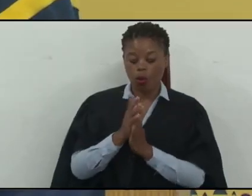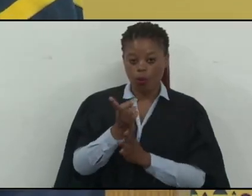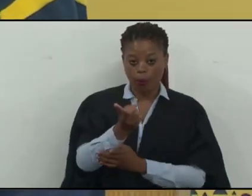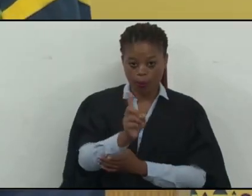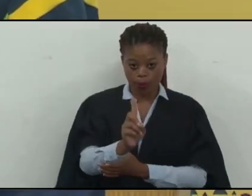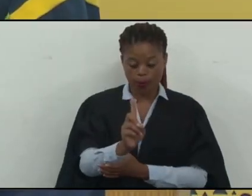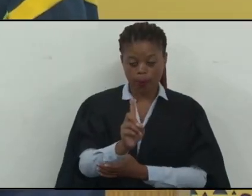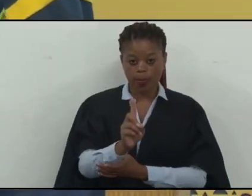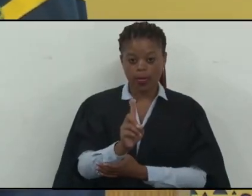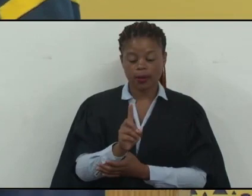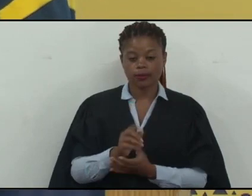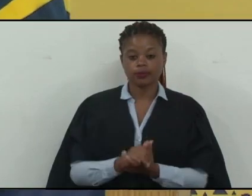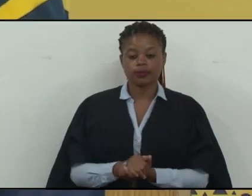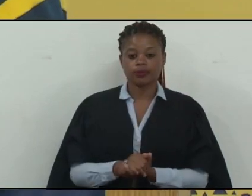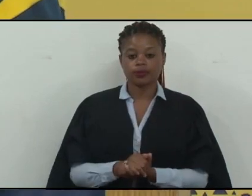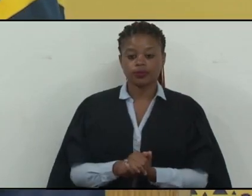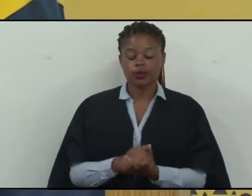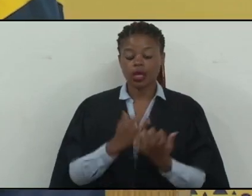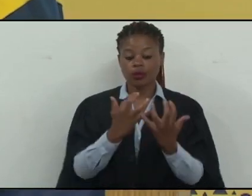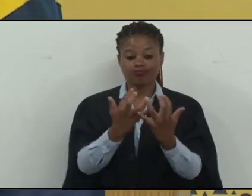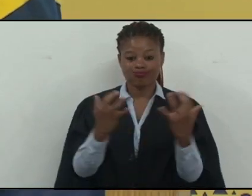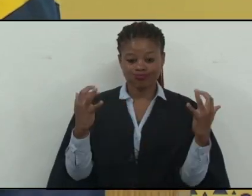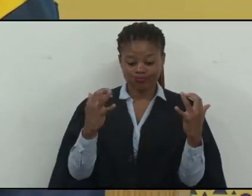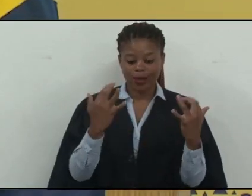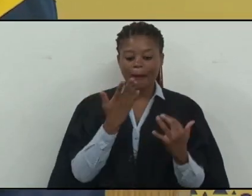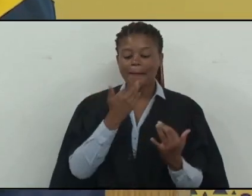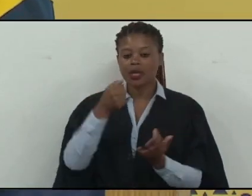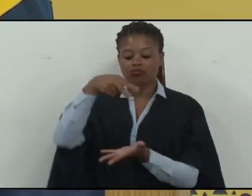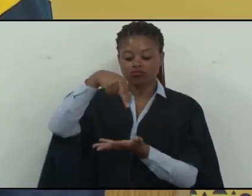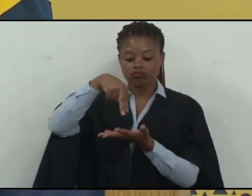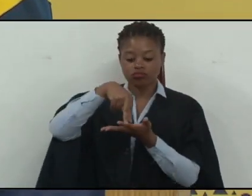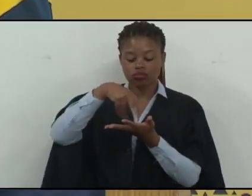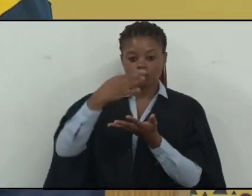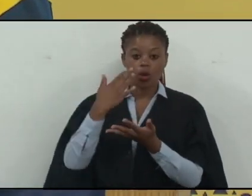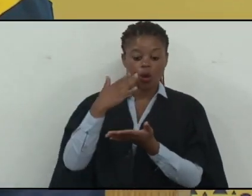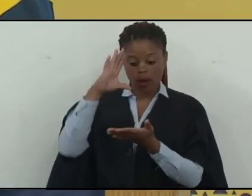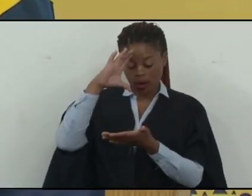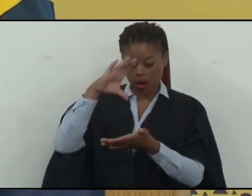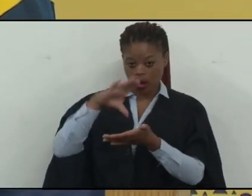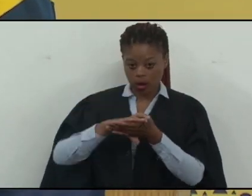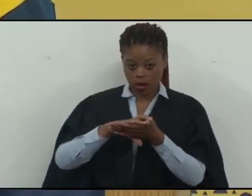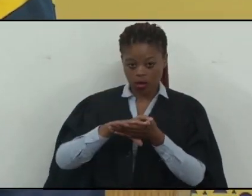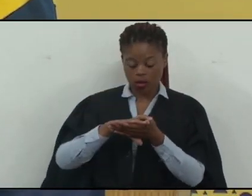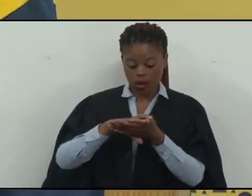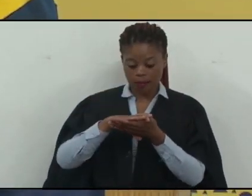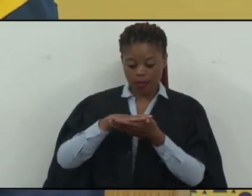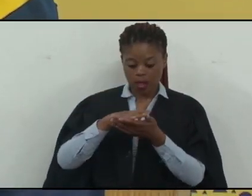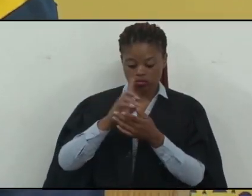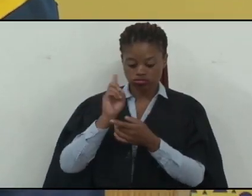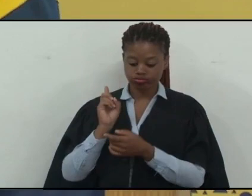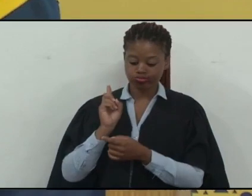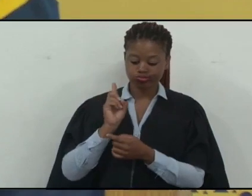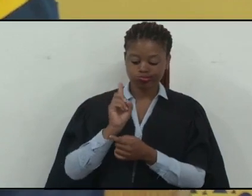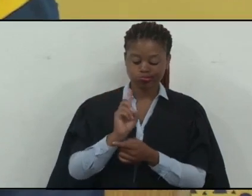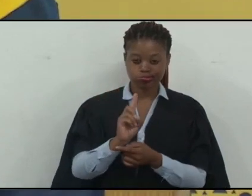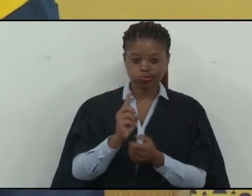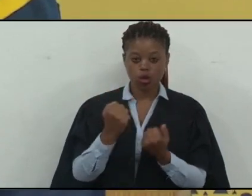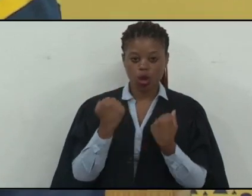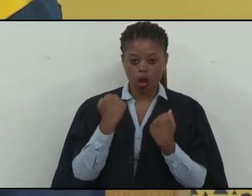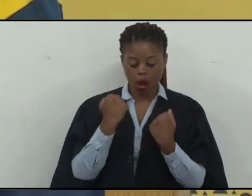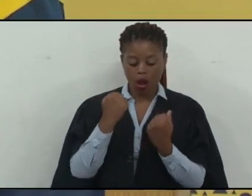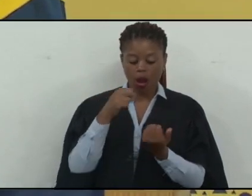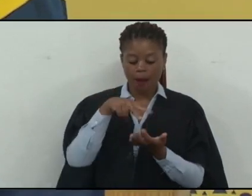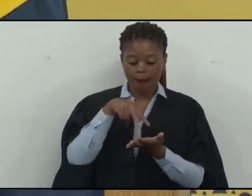First, that the audience please rise when the academic procession enters the hall and